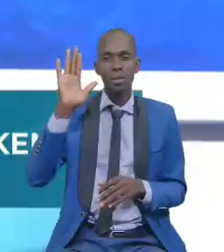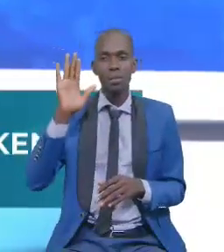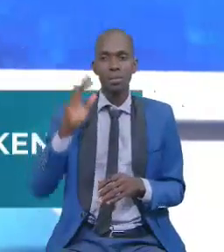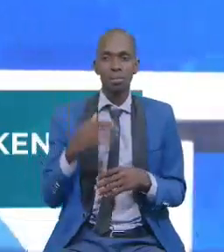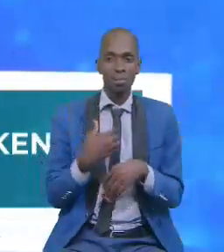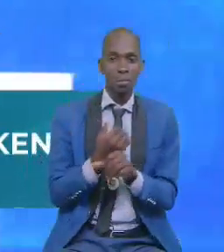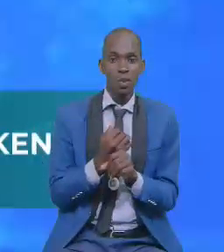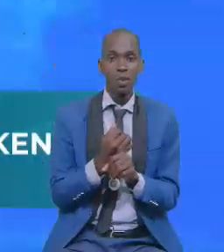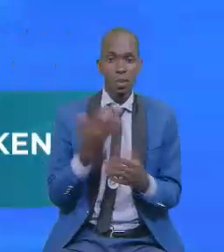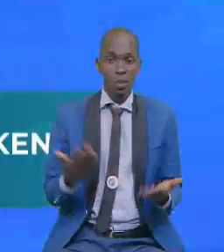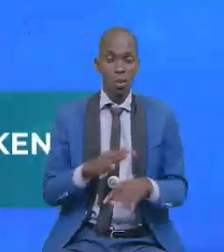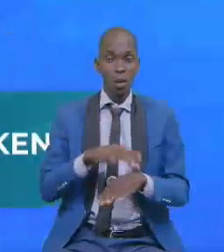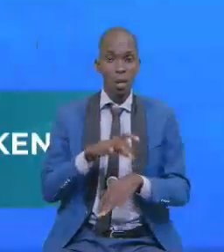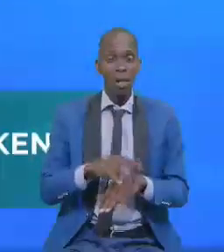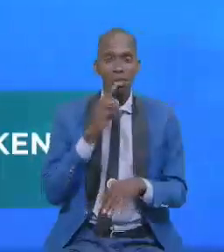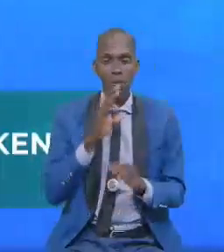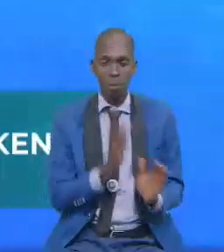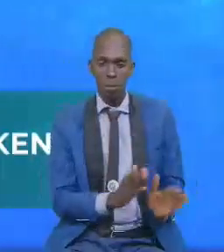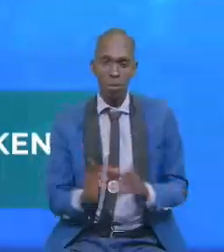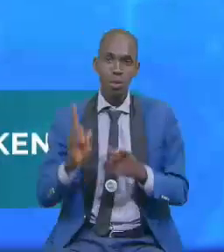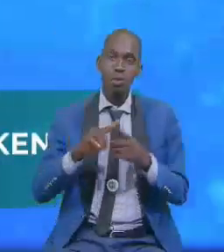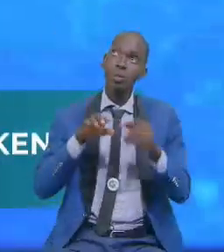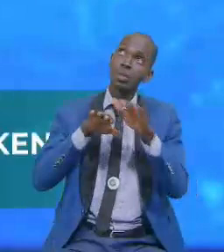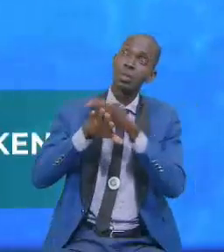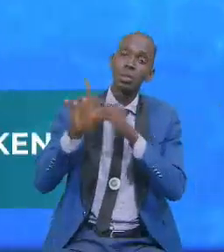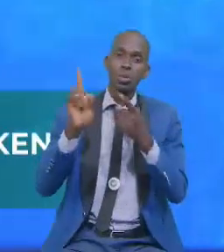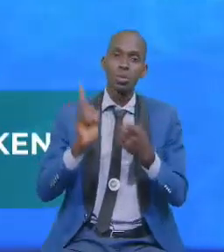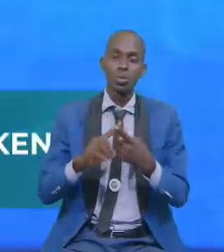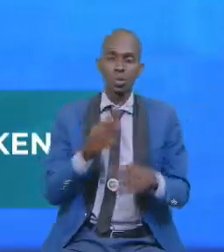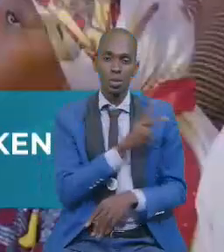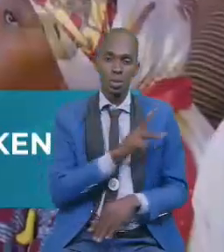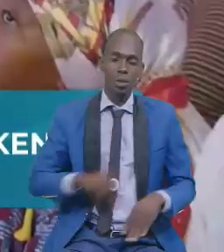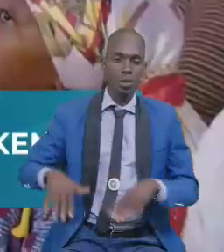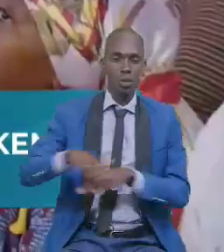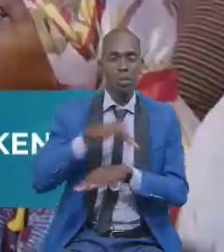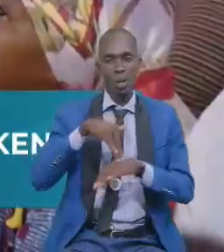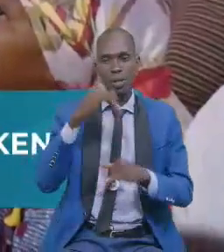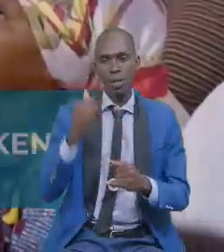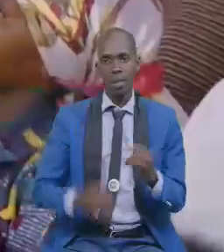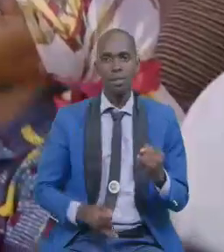preparation to go into the heavenly kingdom eventually.